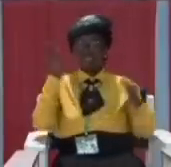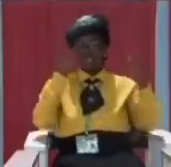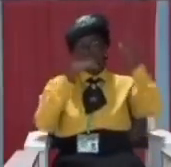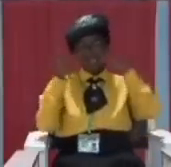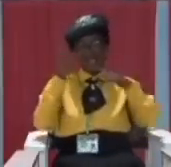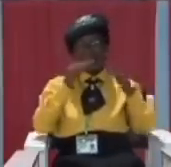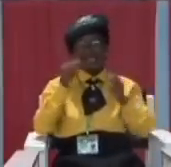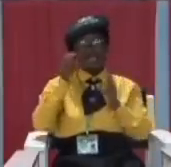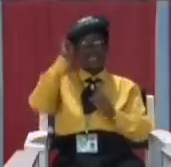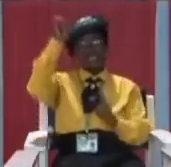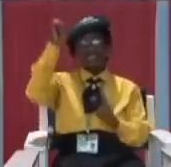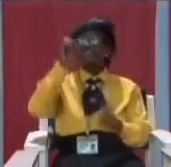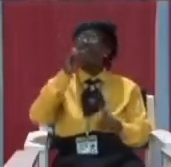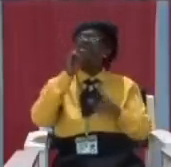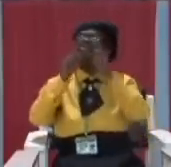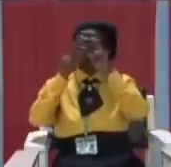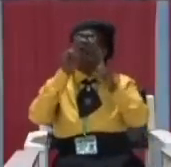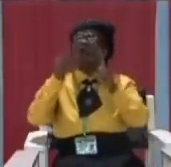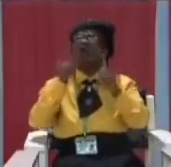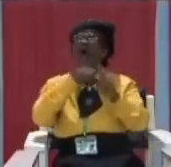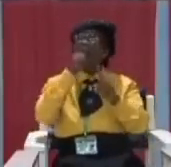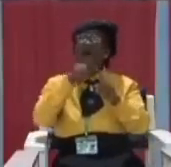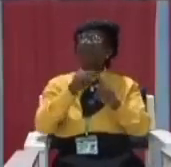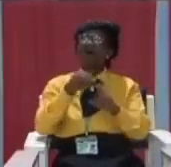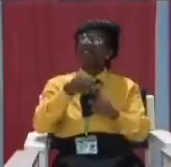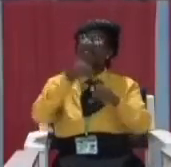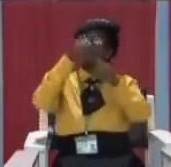he's talking about peculiar power.